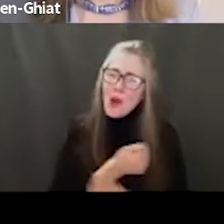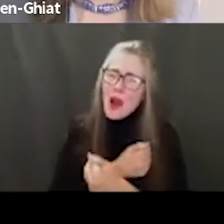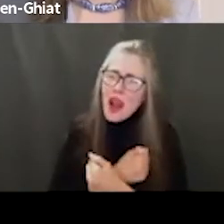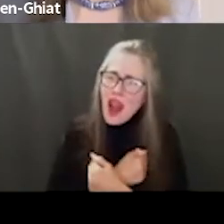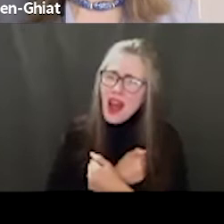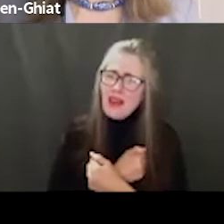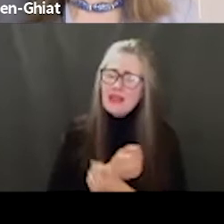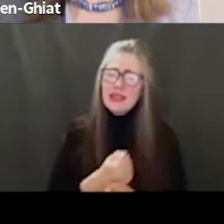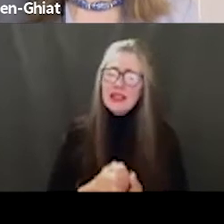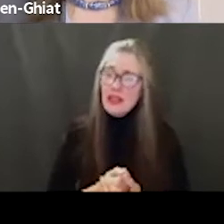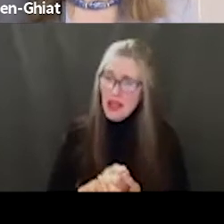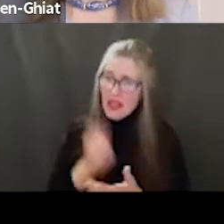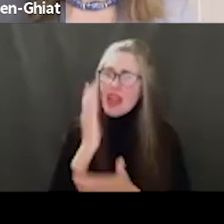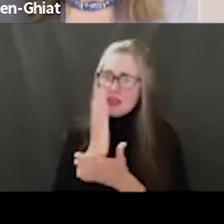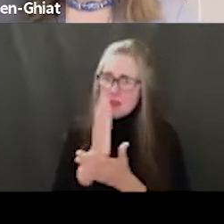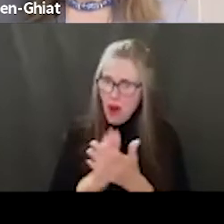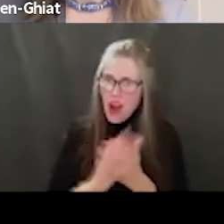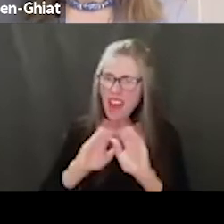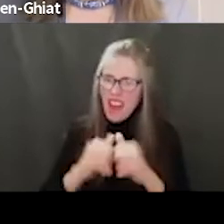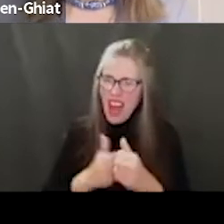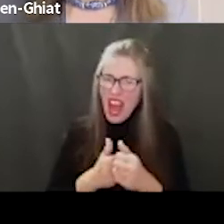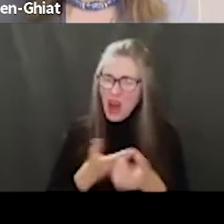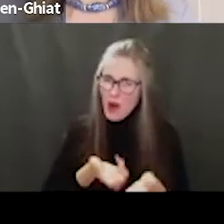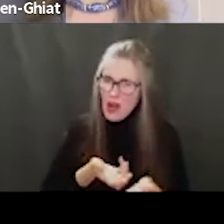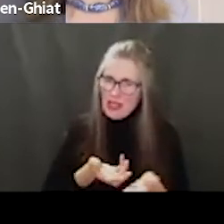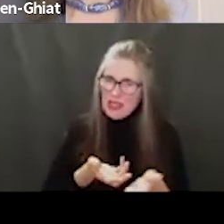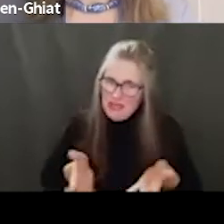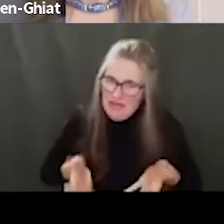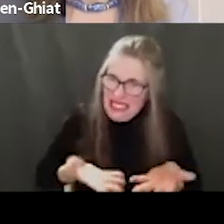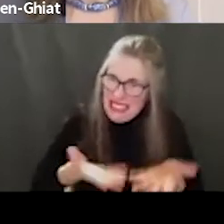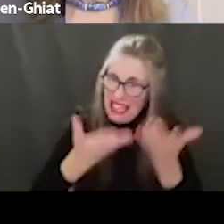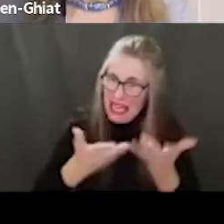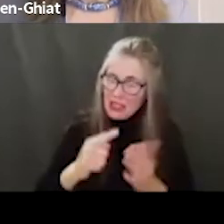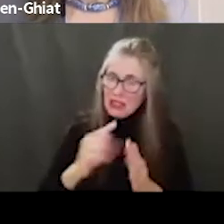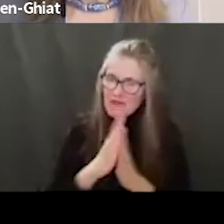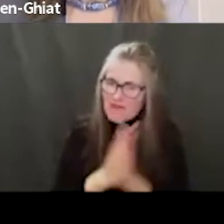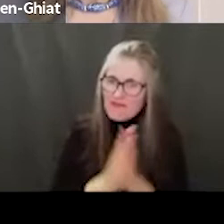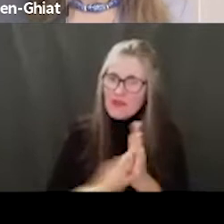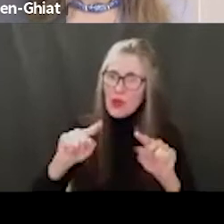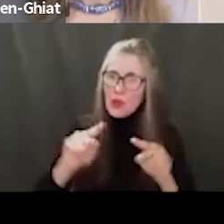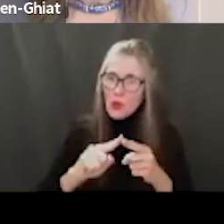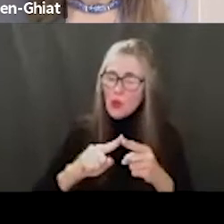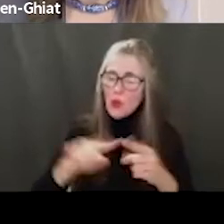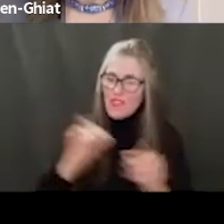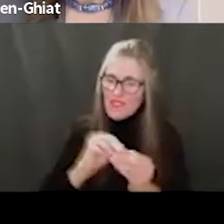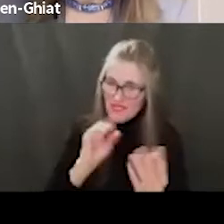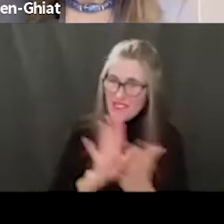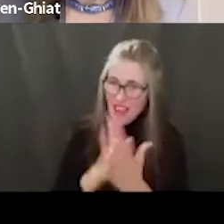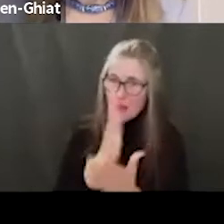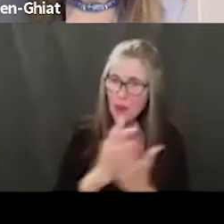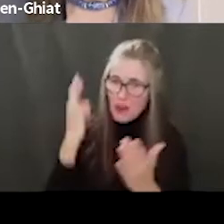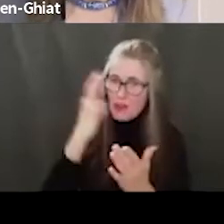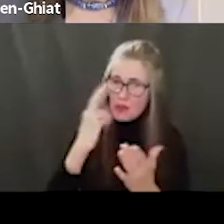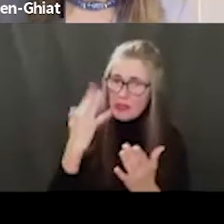by him, is part of the incitement. It's why they're motivated to act. It's part of why they're motivated to